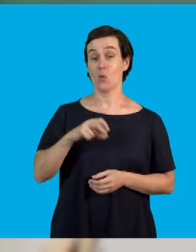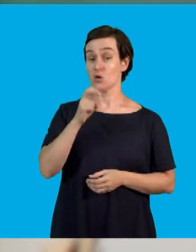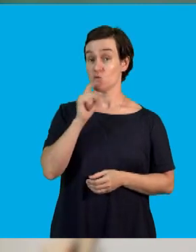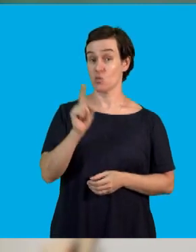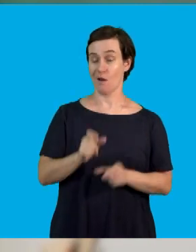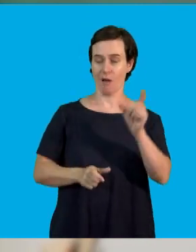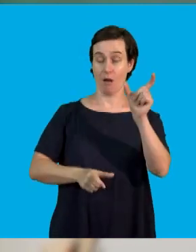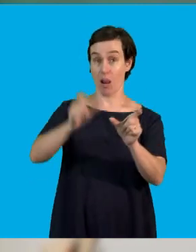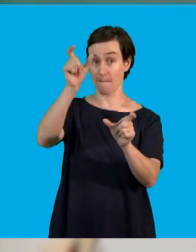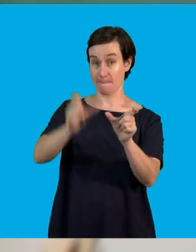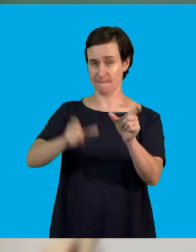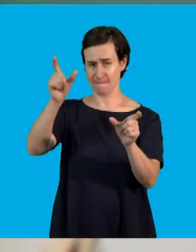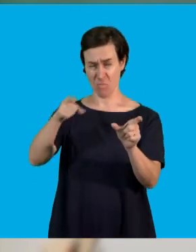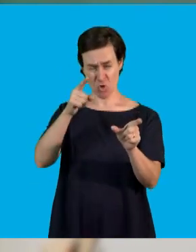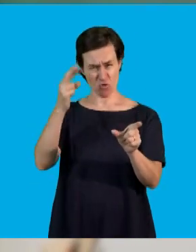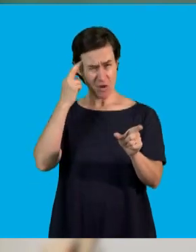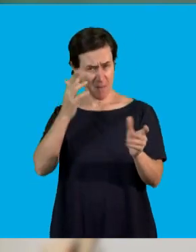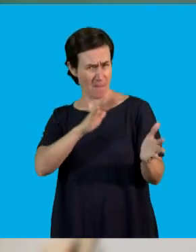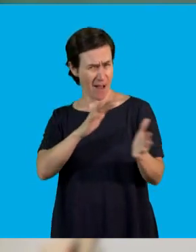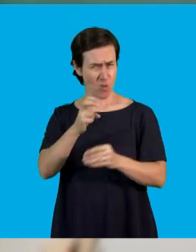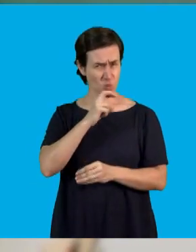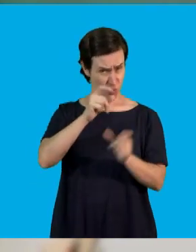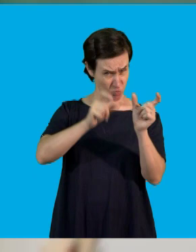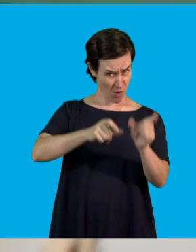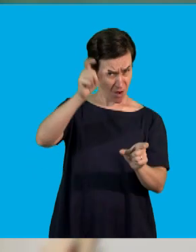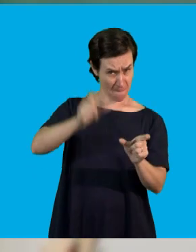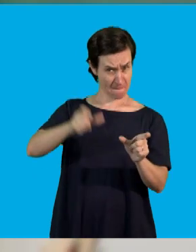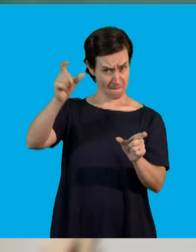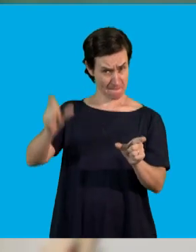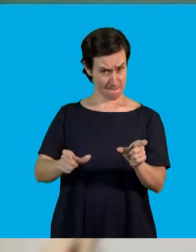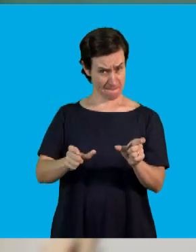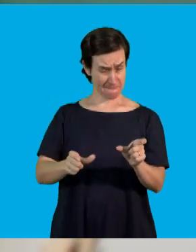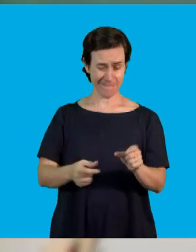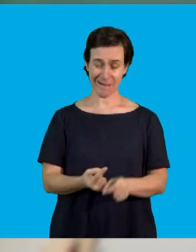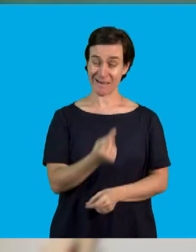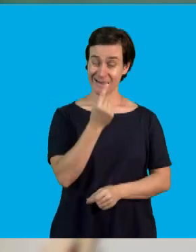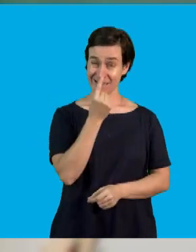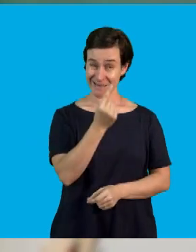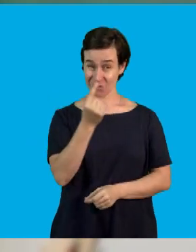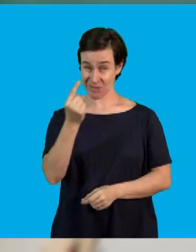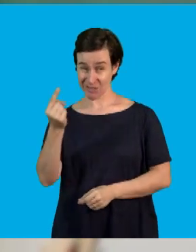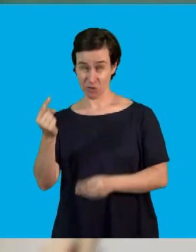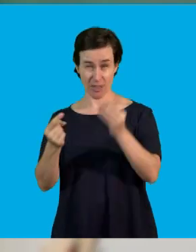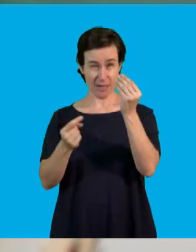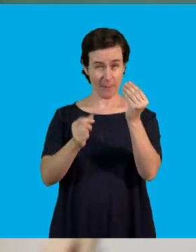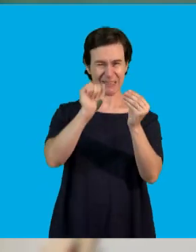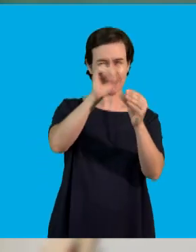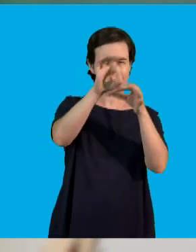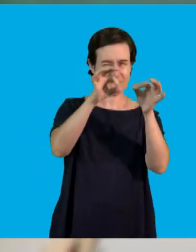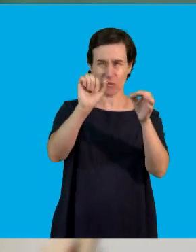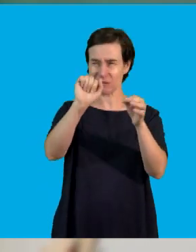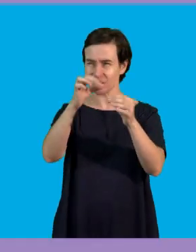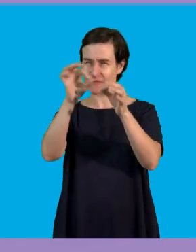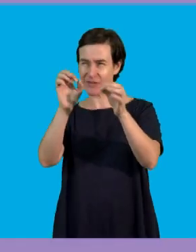do you remember how we calculate with columns? Remember, each number has to be in the correct place value.